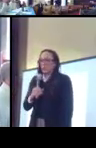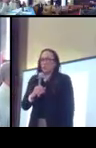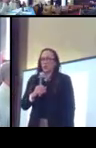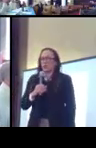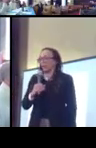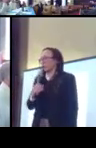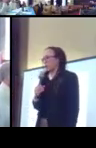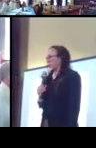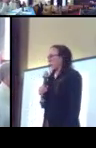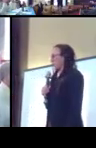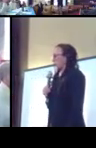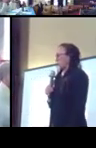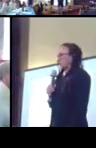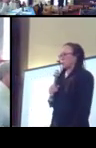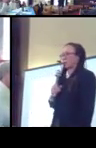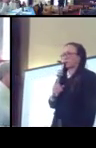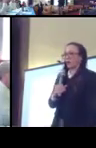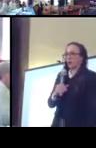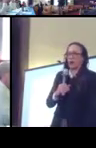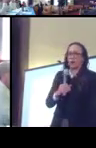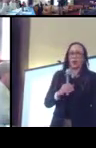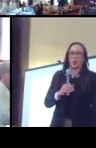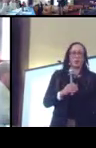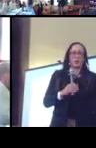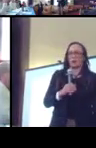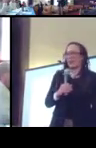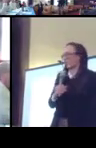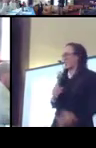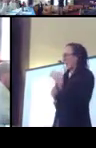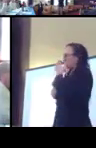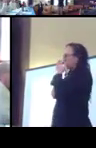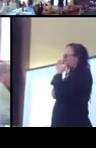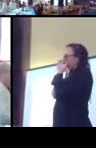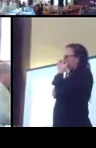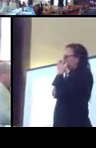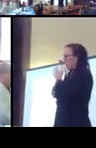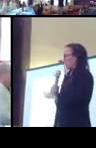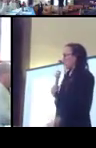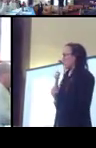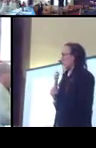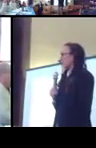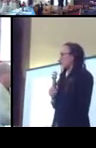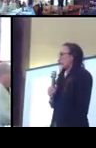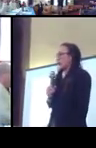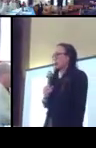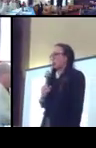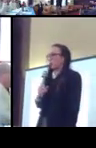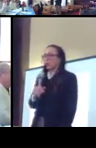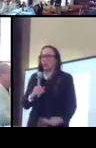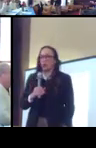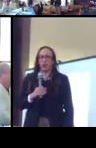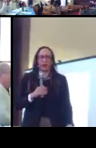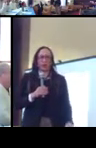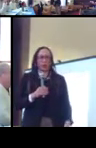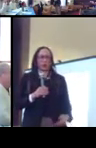So what happens next? We kind of give you a little bit of spoiler around what some of those priority actions were, and we'll follow the